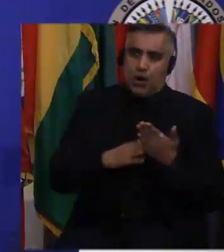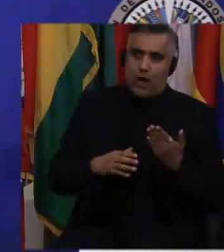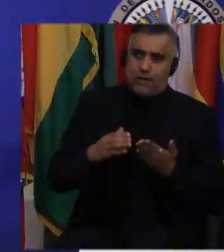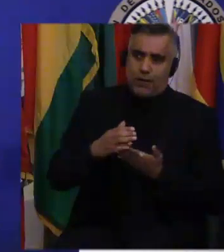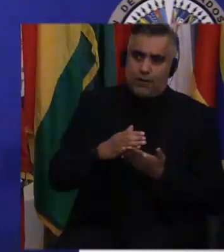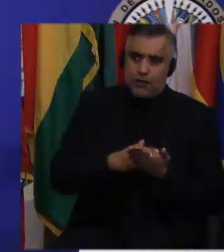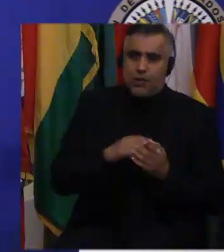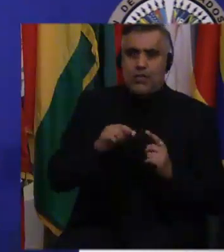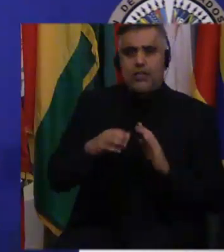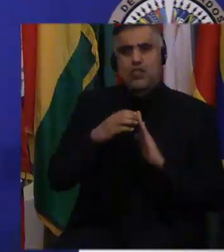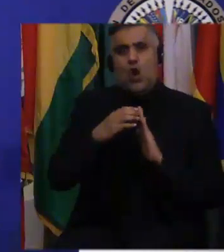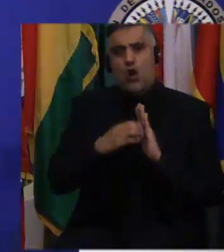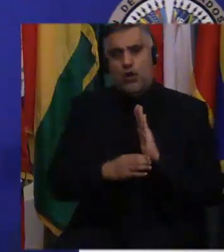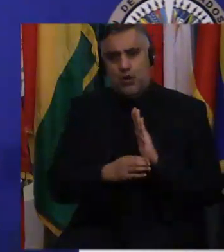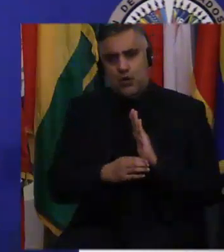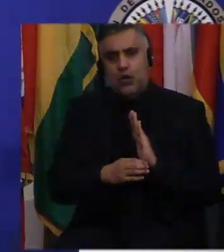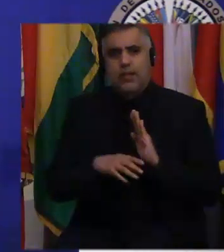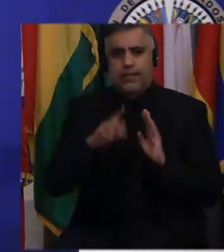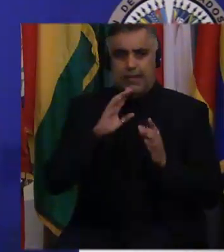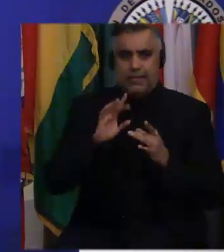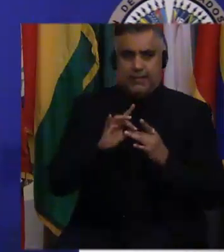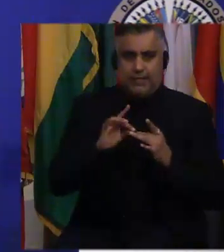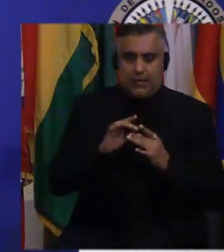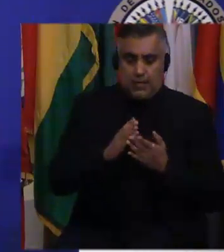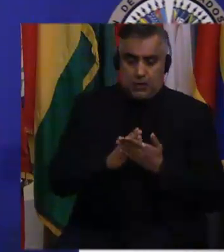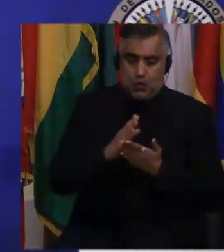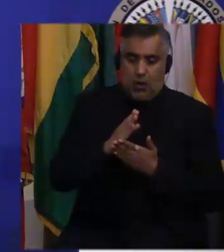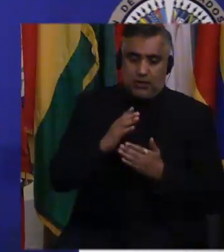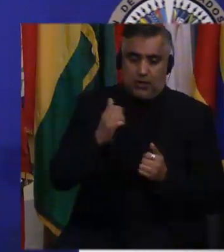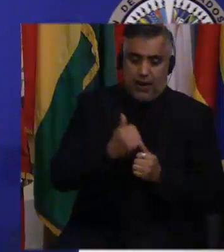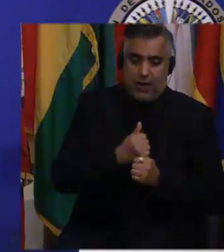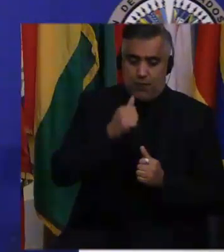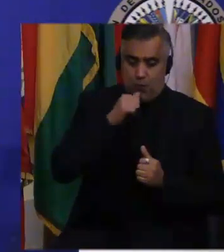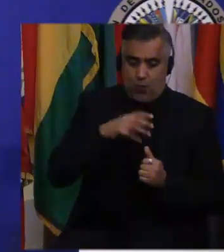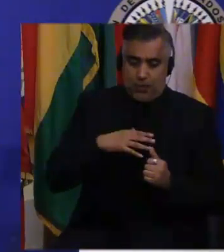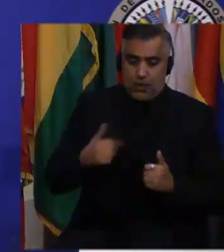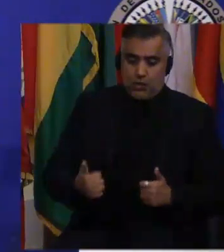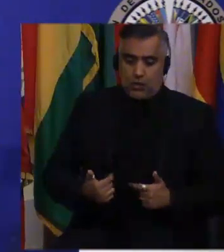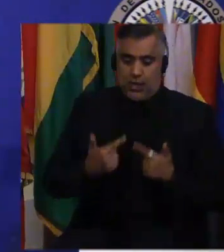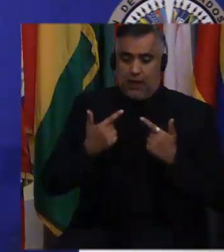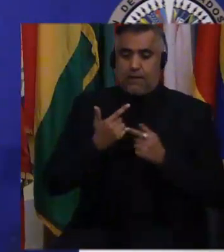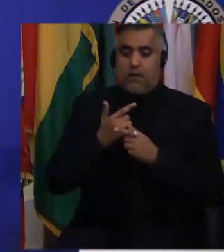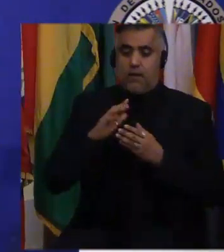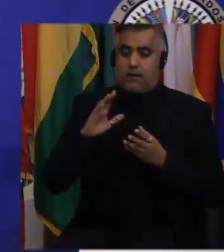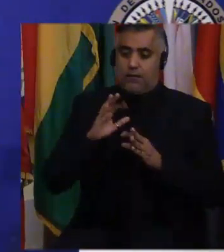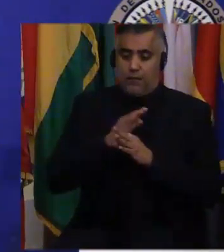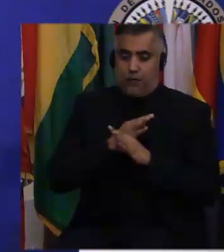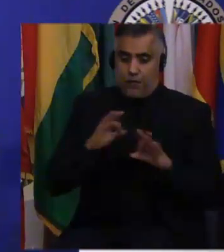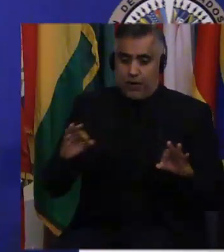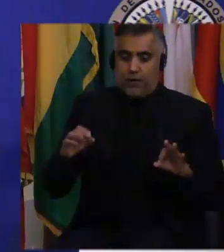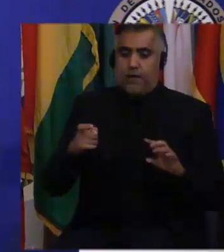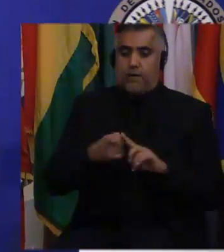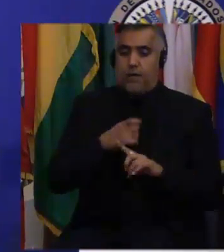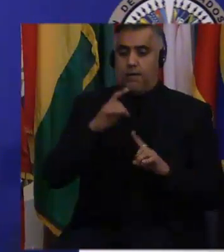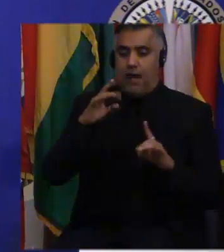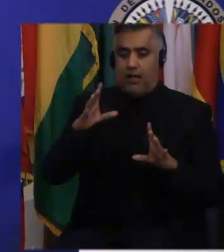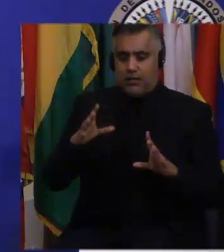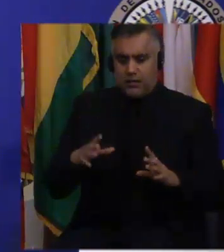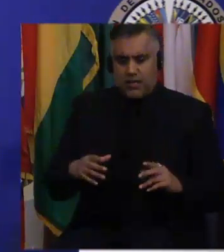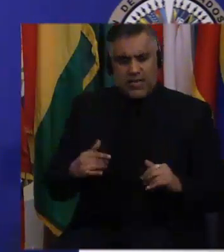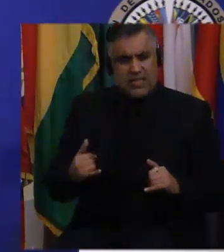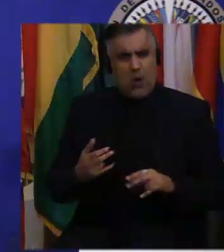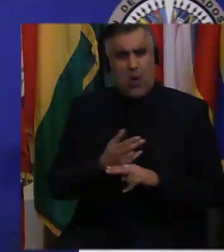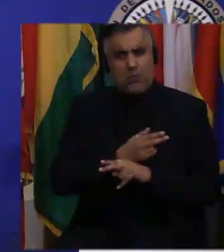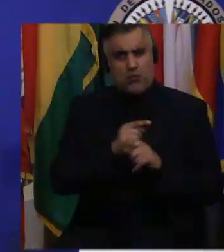convention, this article that is stating the right of every woman to life free from violence. And now I am